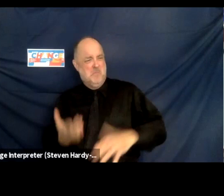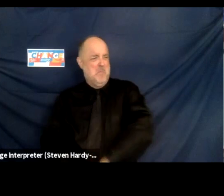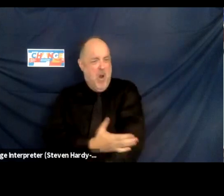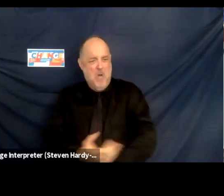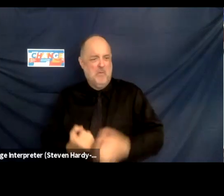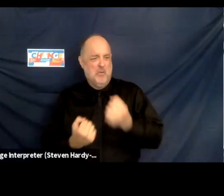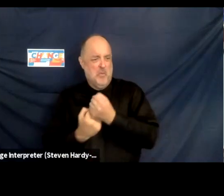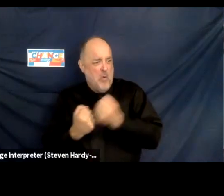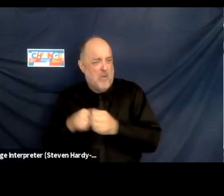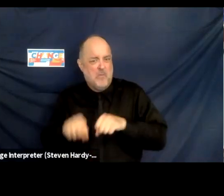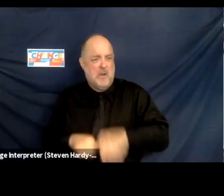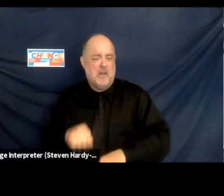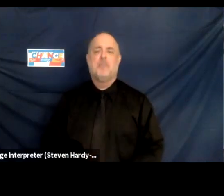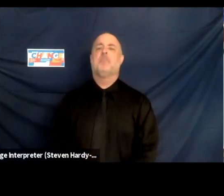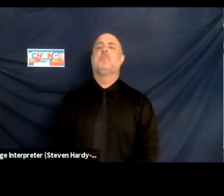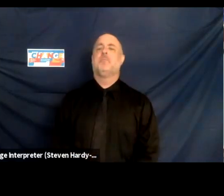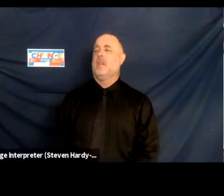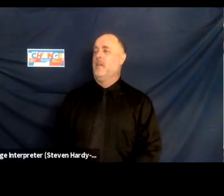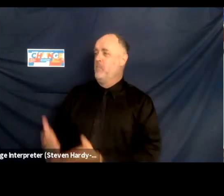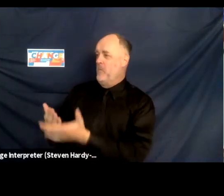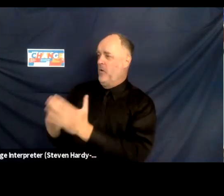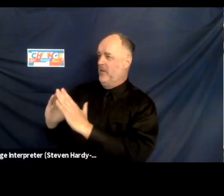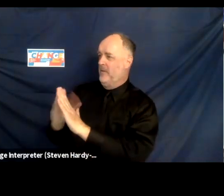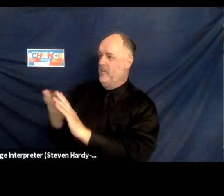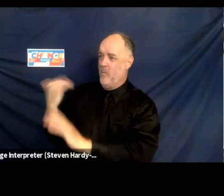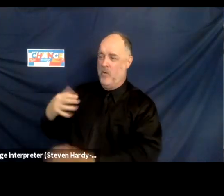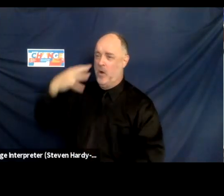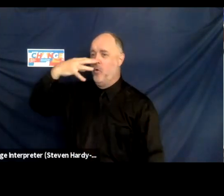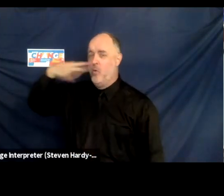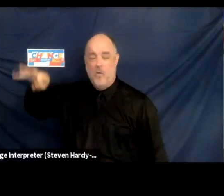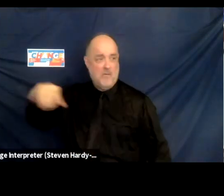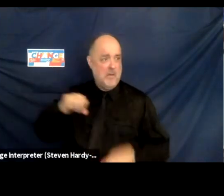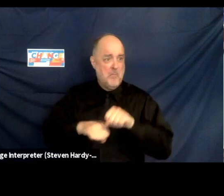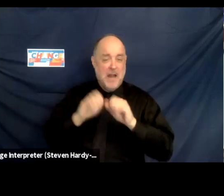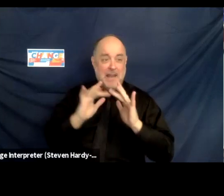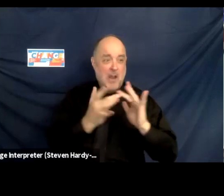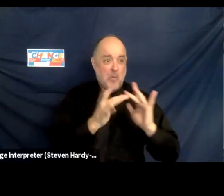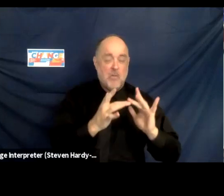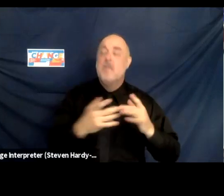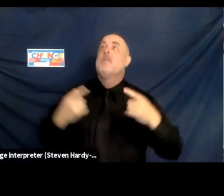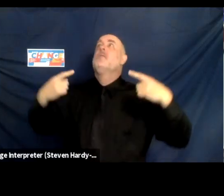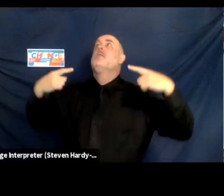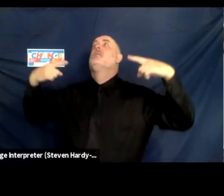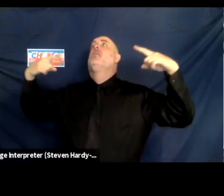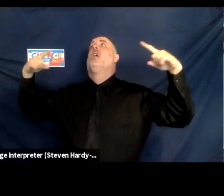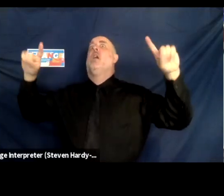particular initiative. Parts of the city that have been left out by the city bike network were finally